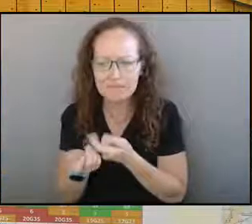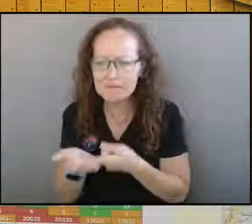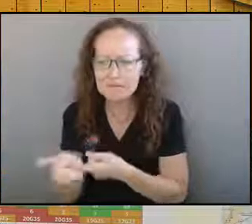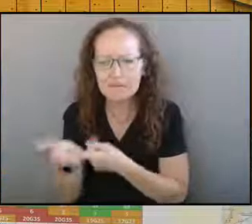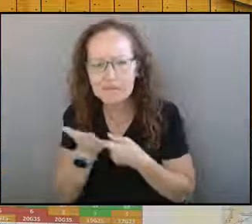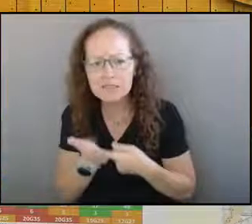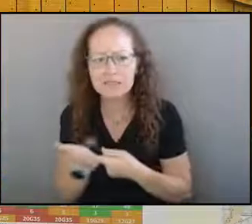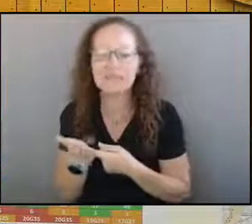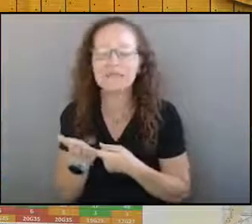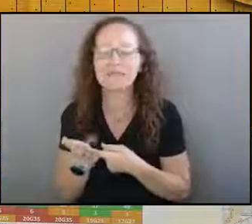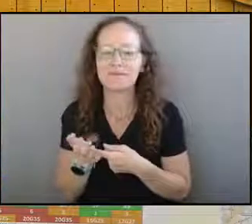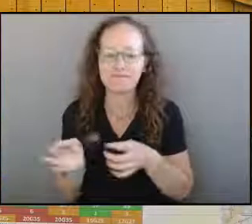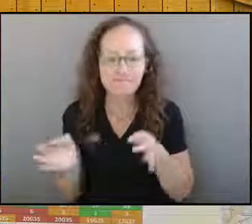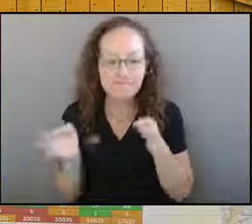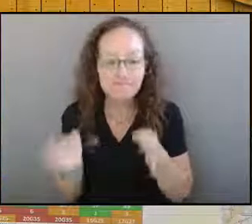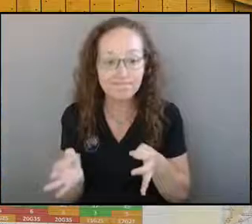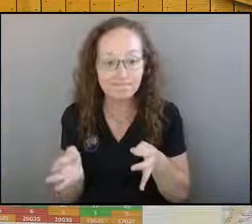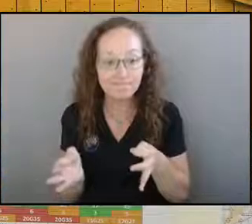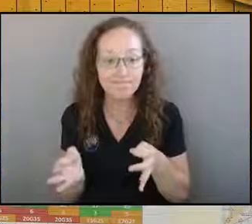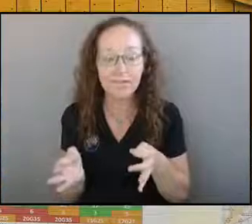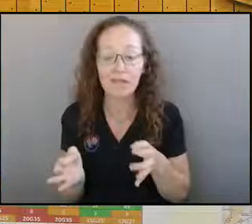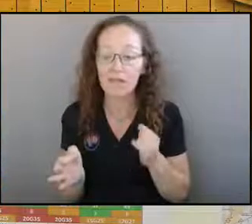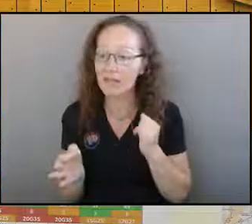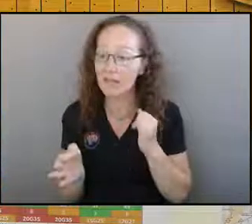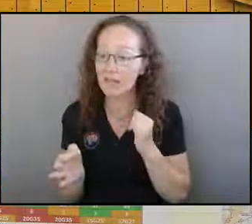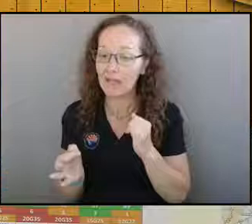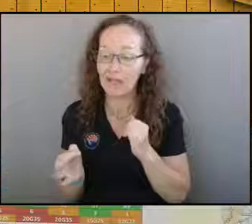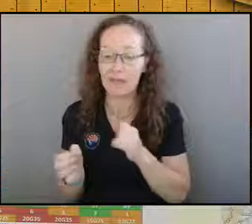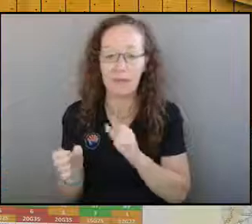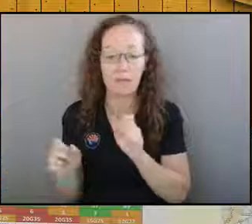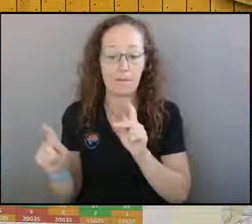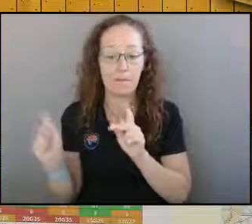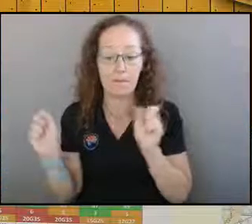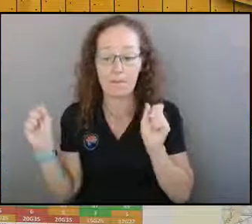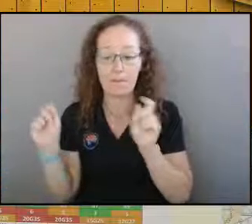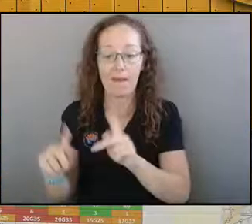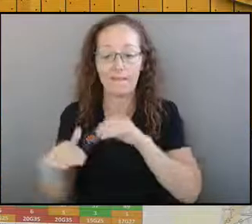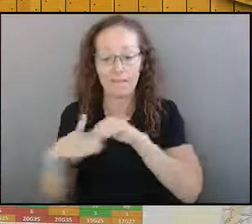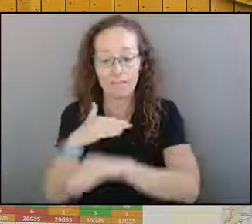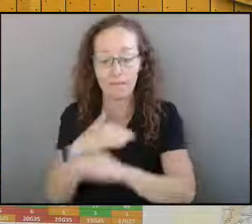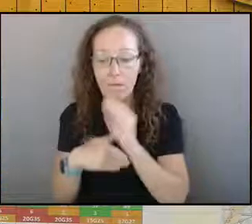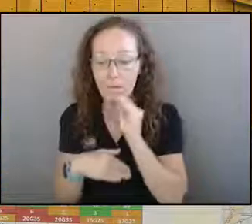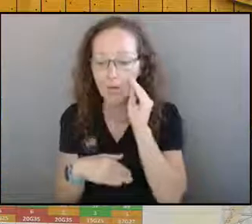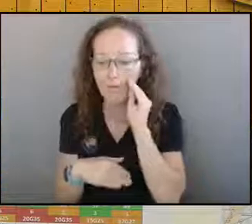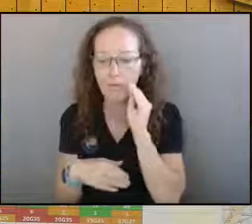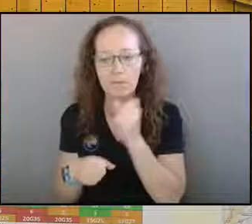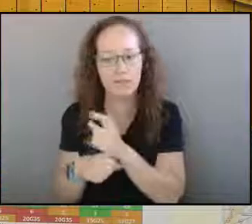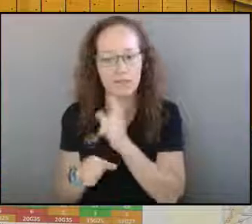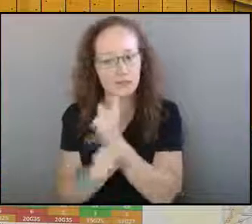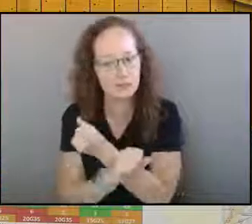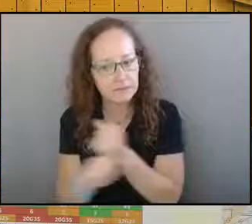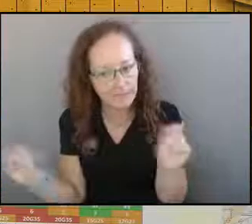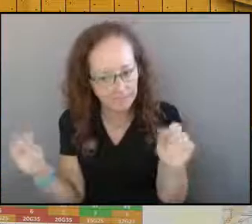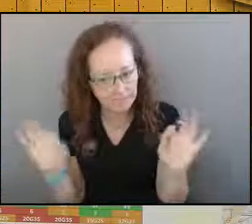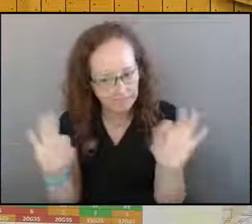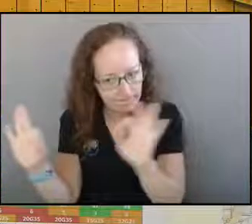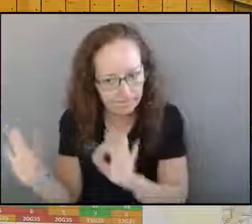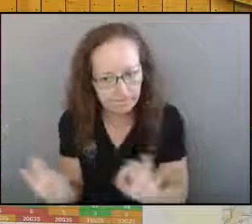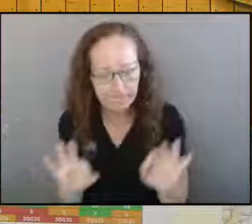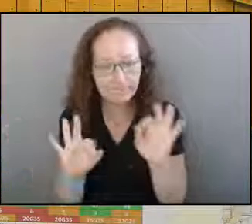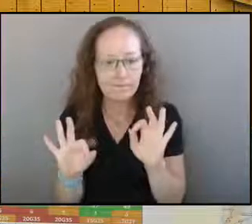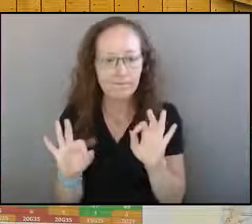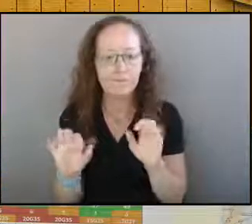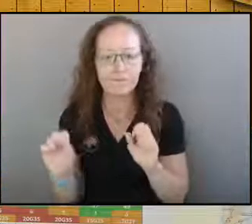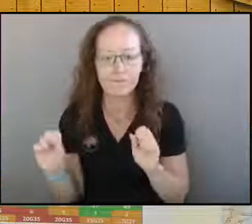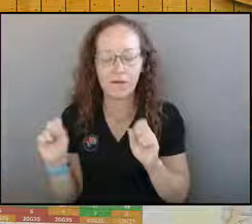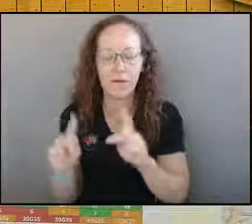determined that the areas that we're going to continue to repopulate are safe for you to go back and for you to continue to go assess